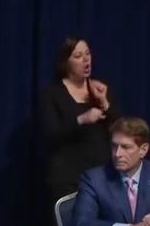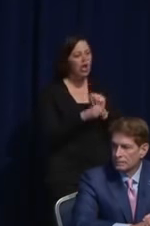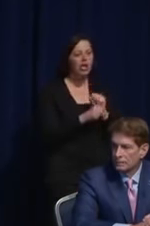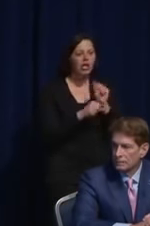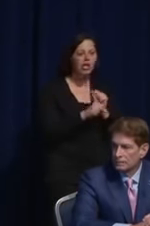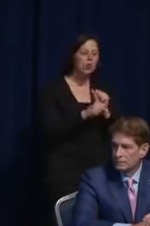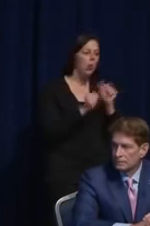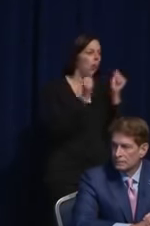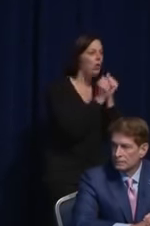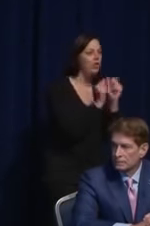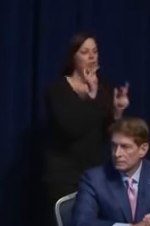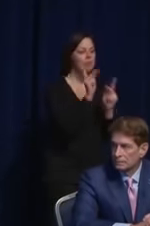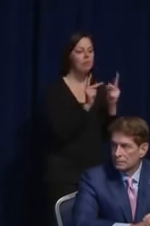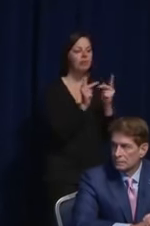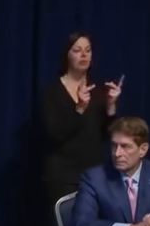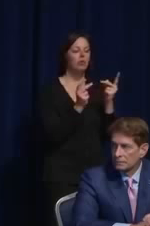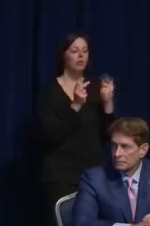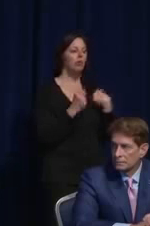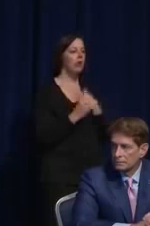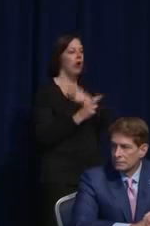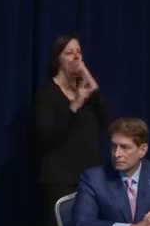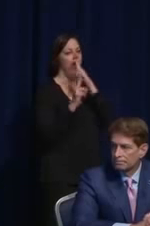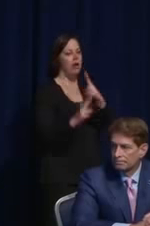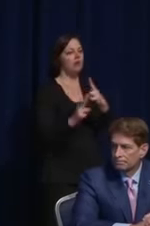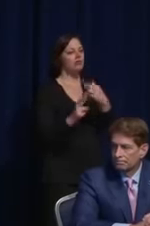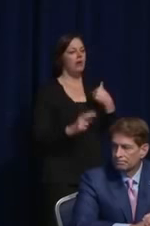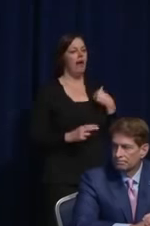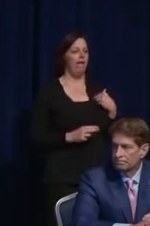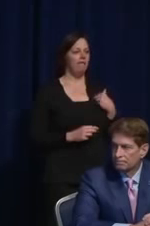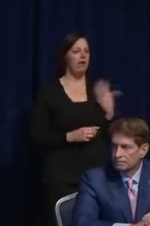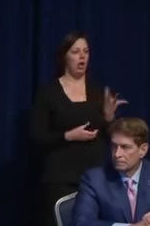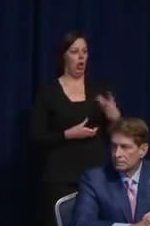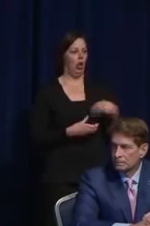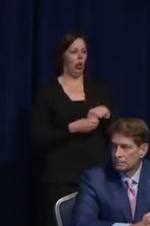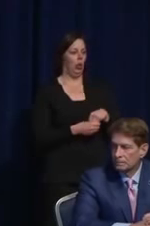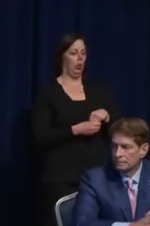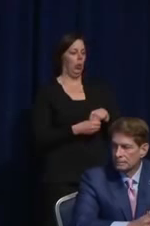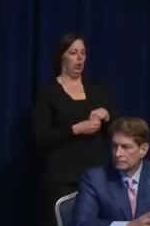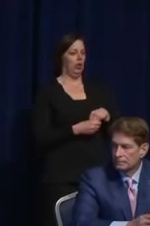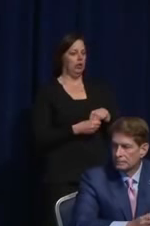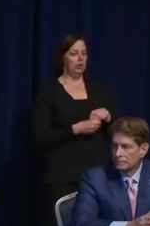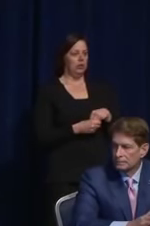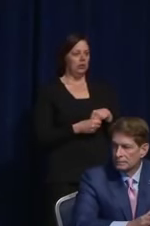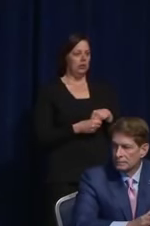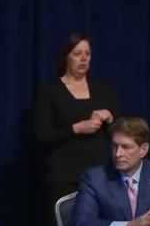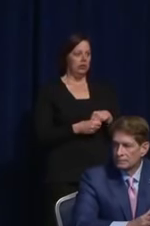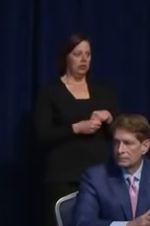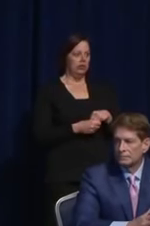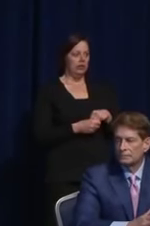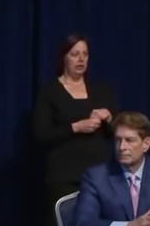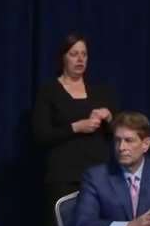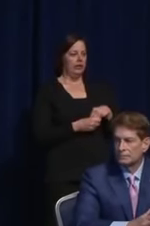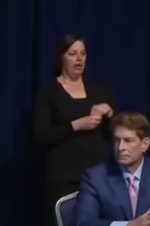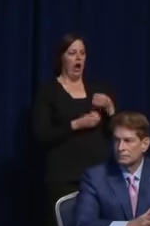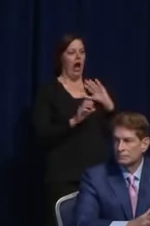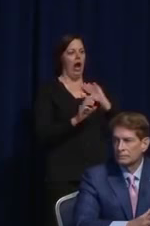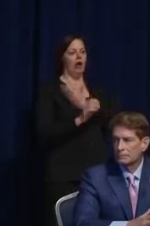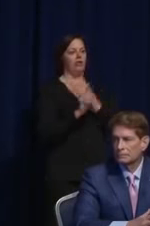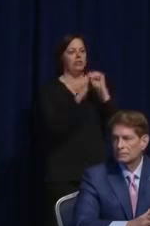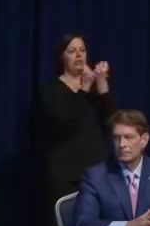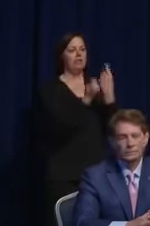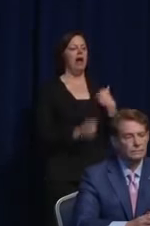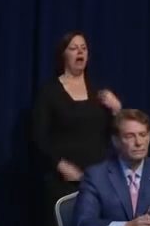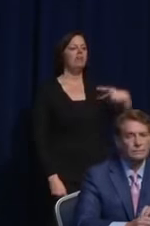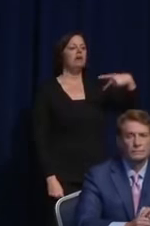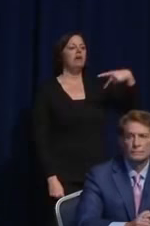us today. Would love to ask a dear friend and leading healthcare light in our state, the CEO of Hackensack